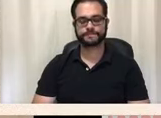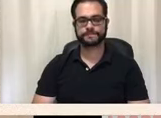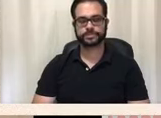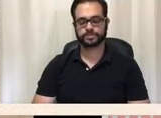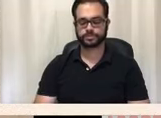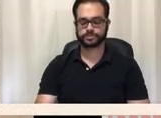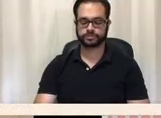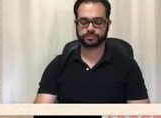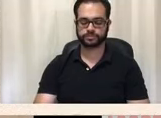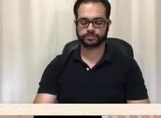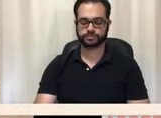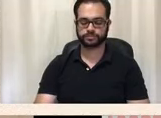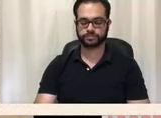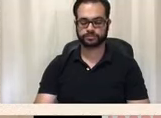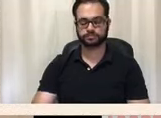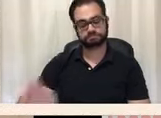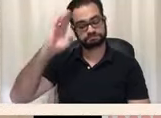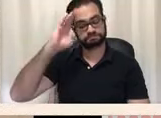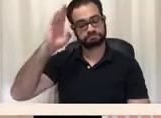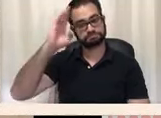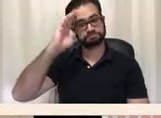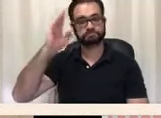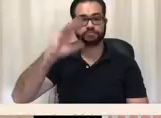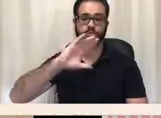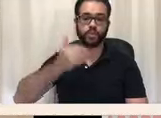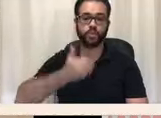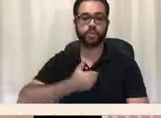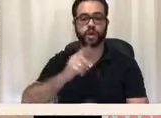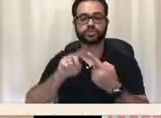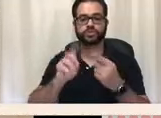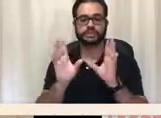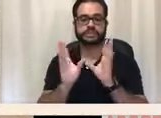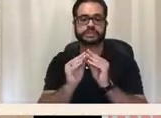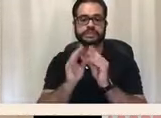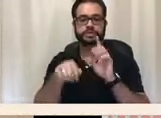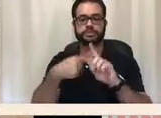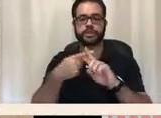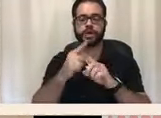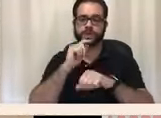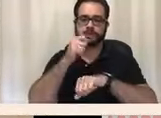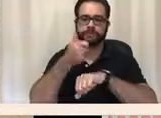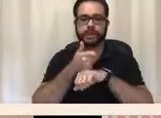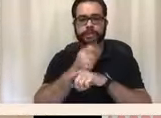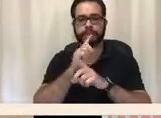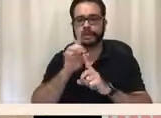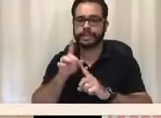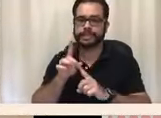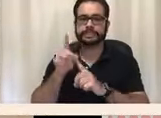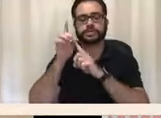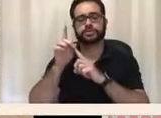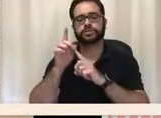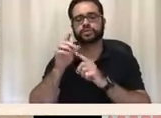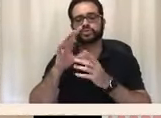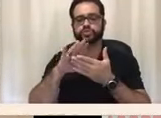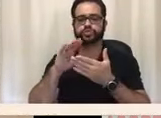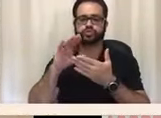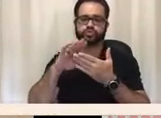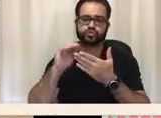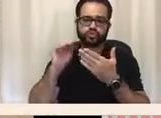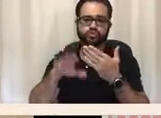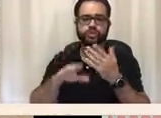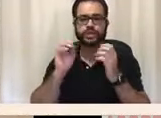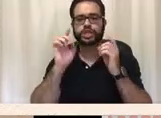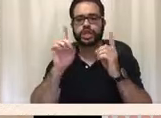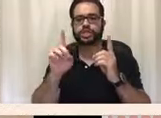Hello and welcome to the session on developing an exceptional student education parent advisory group.